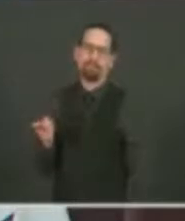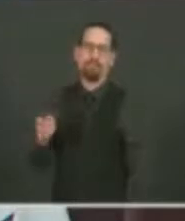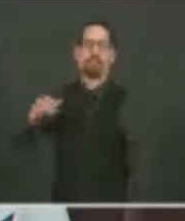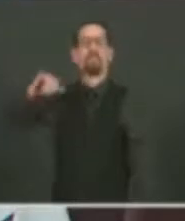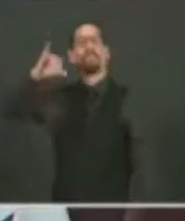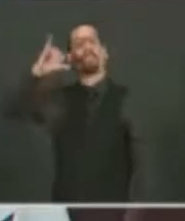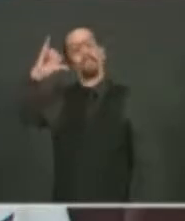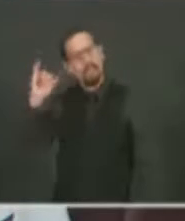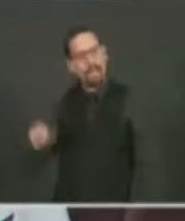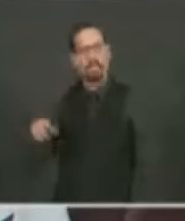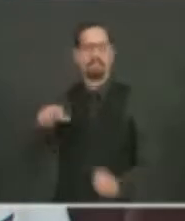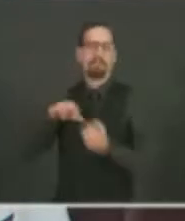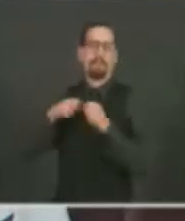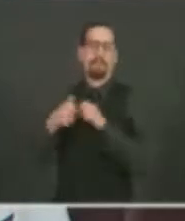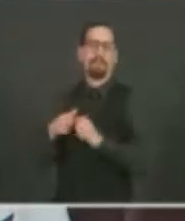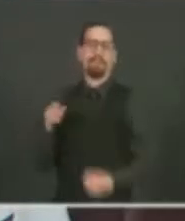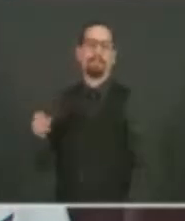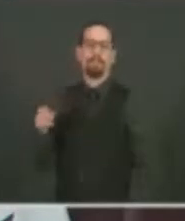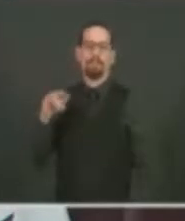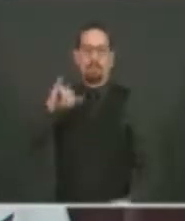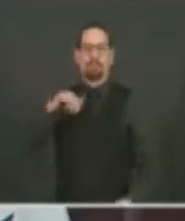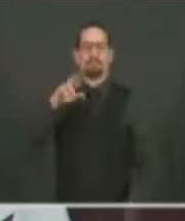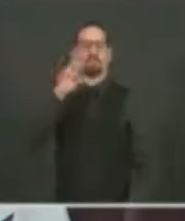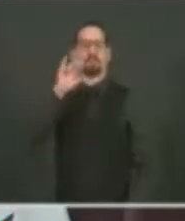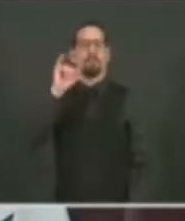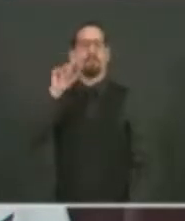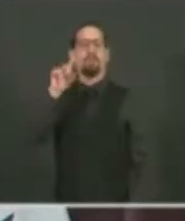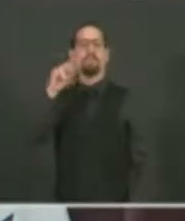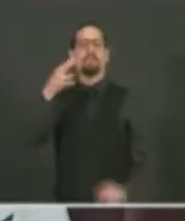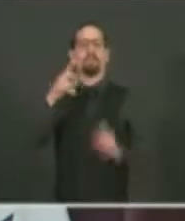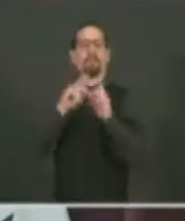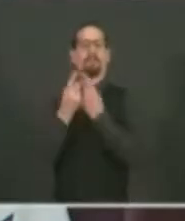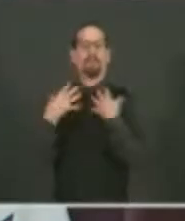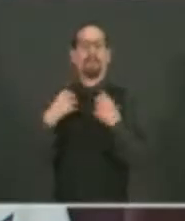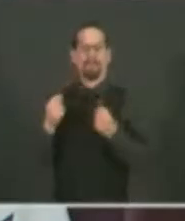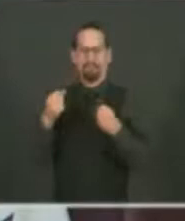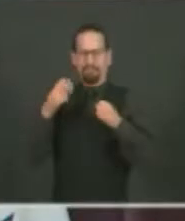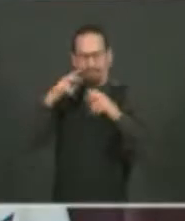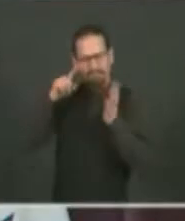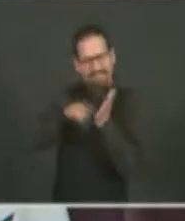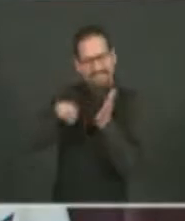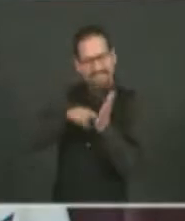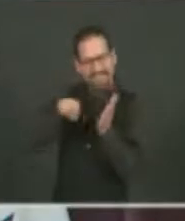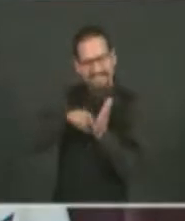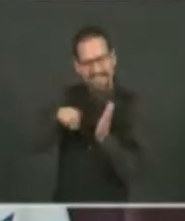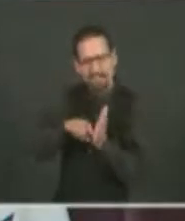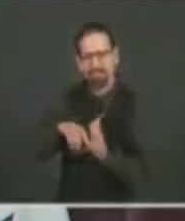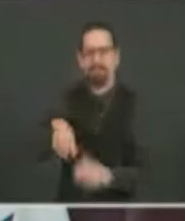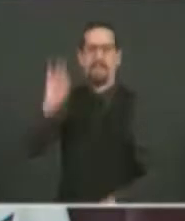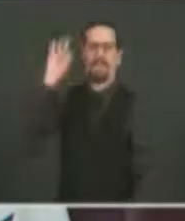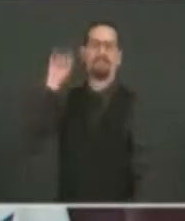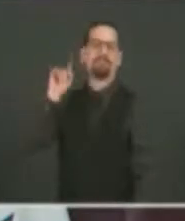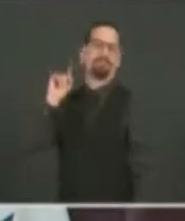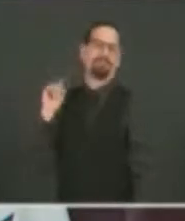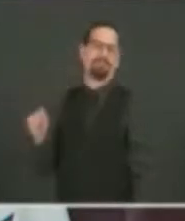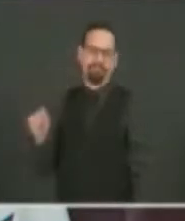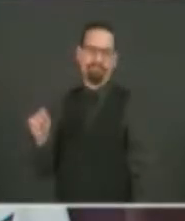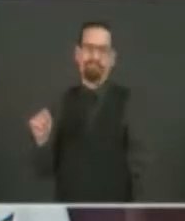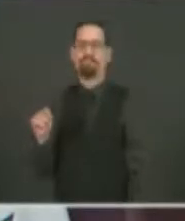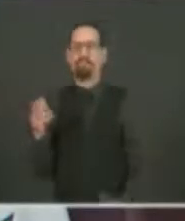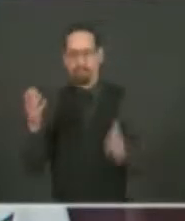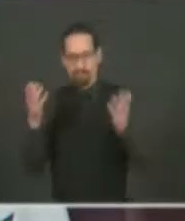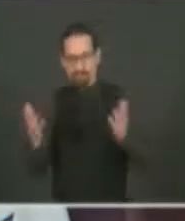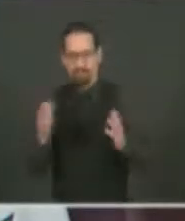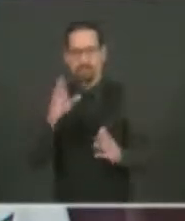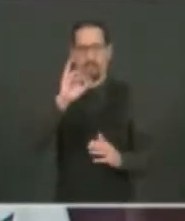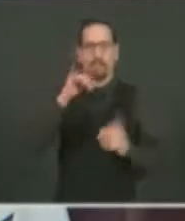who handled this expertly, made a decision to immediately test all off-campus students, which was